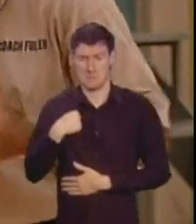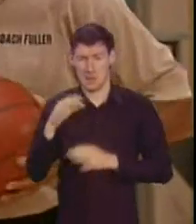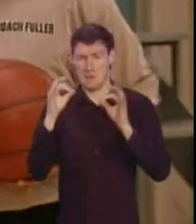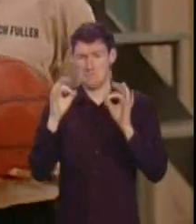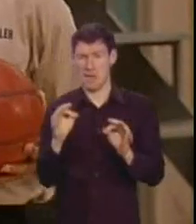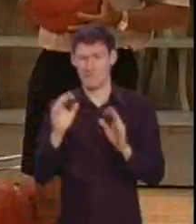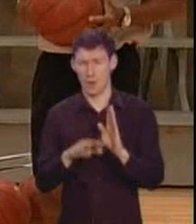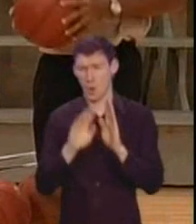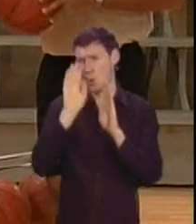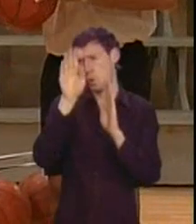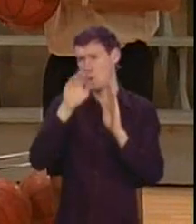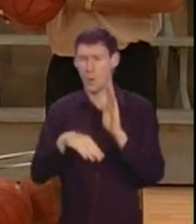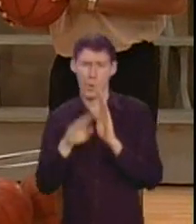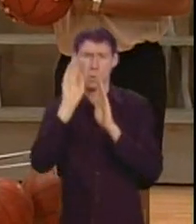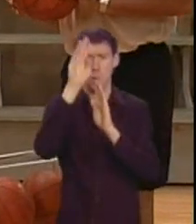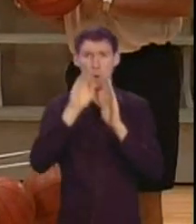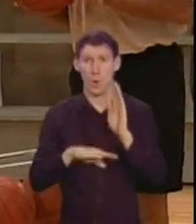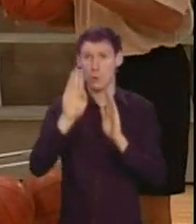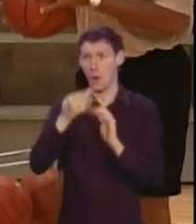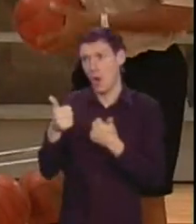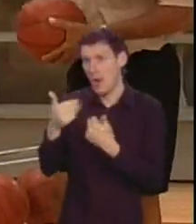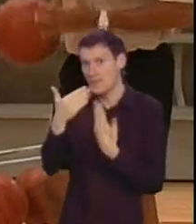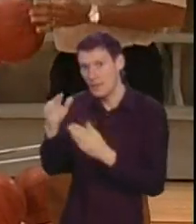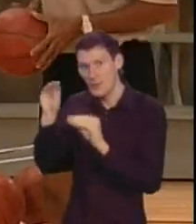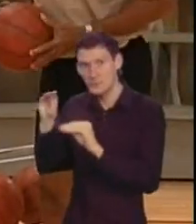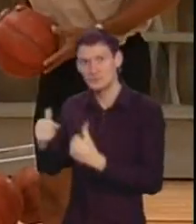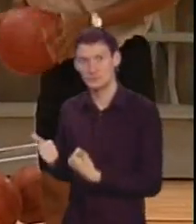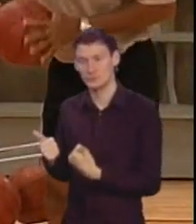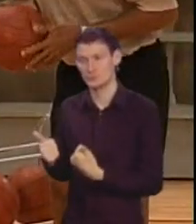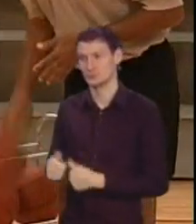nothing but net. Oh, great. Thanks, Coach.